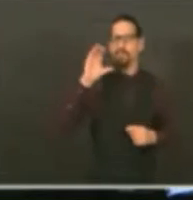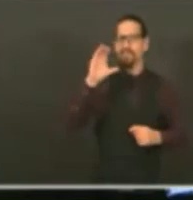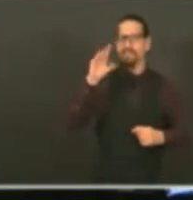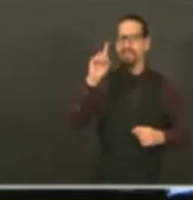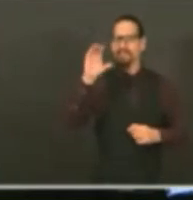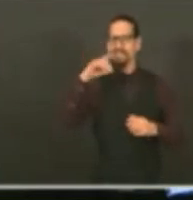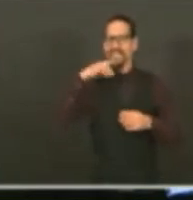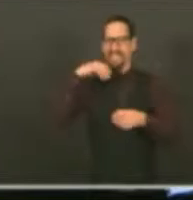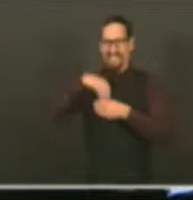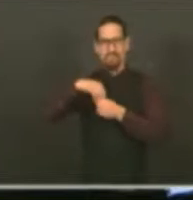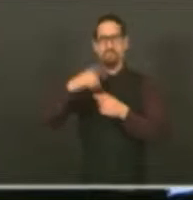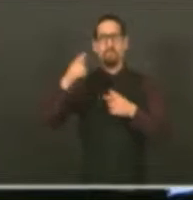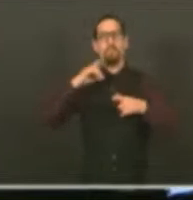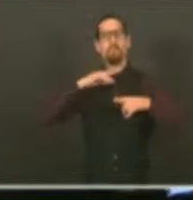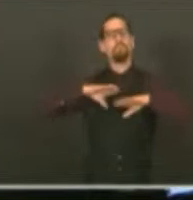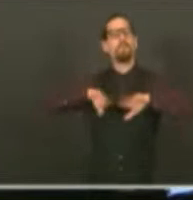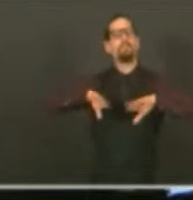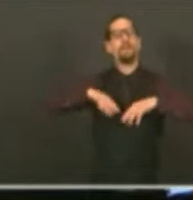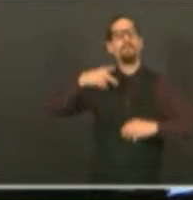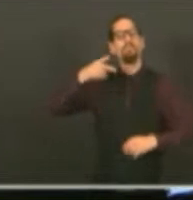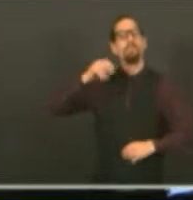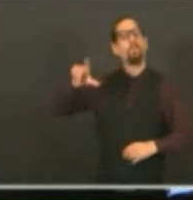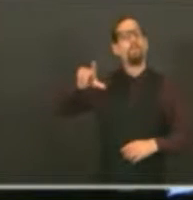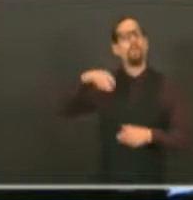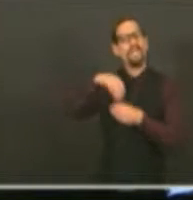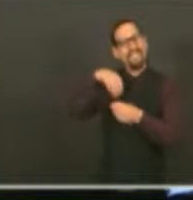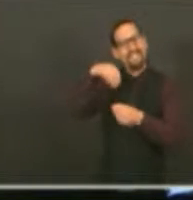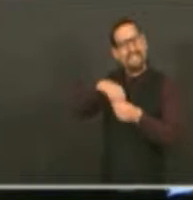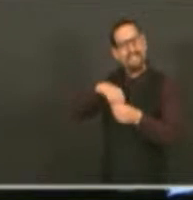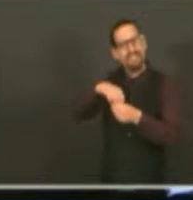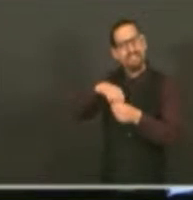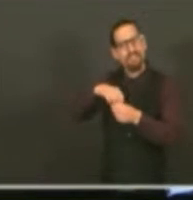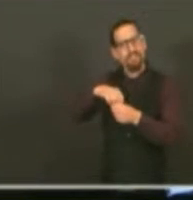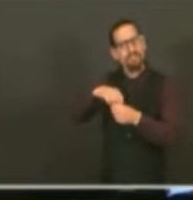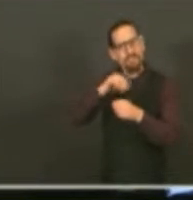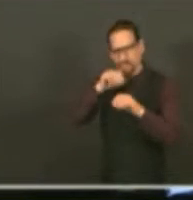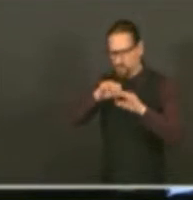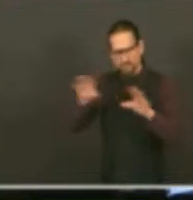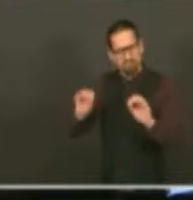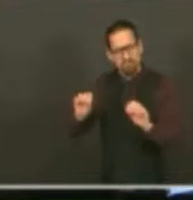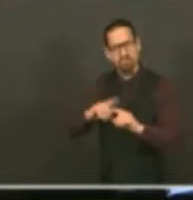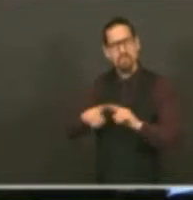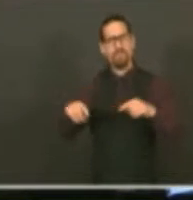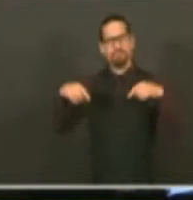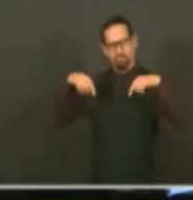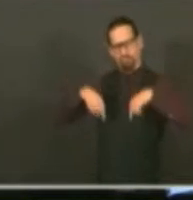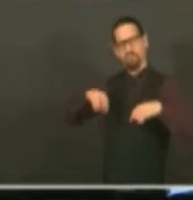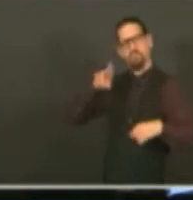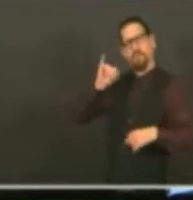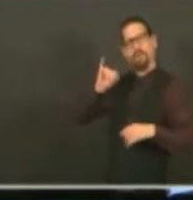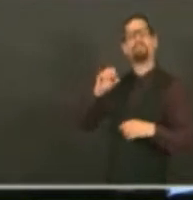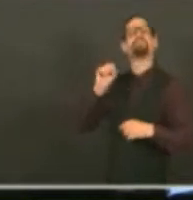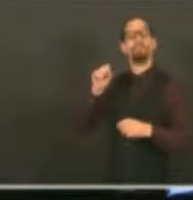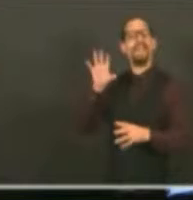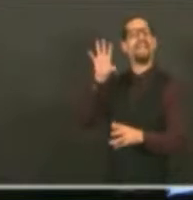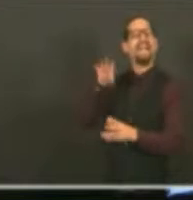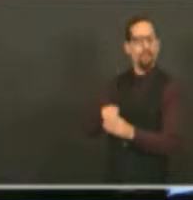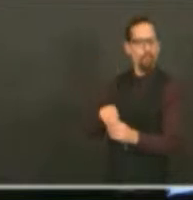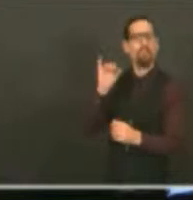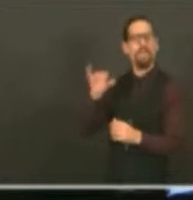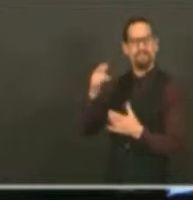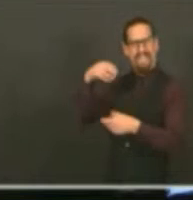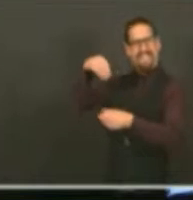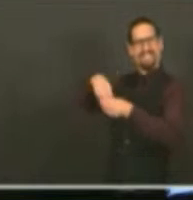cause of spread, yet the state has lumped them in with other indoor sports facilities. So how do you square that